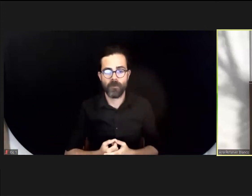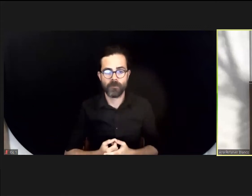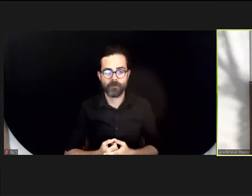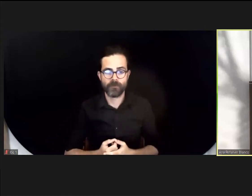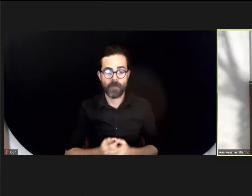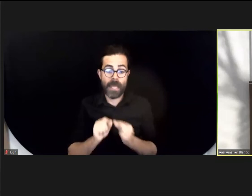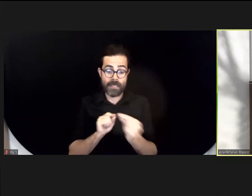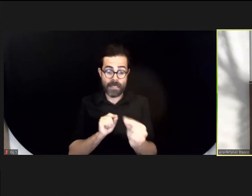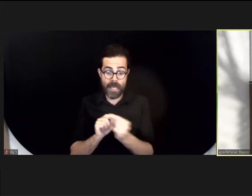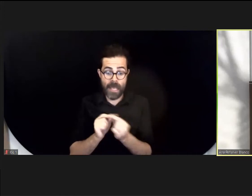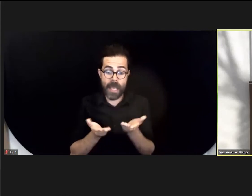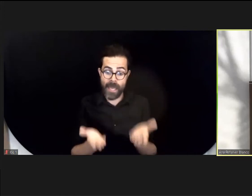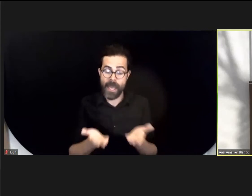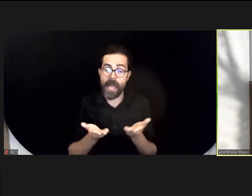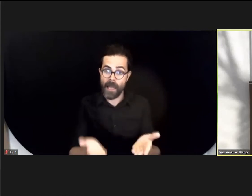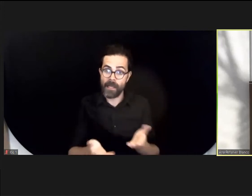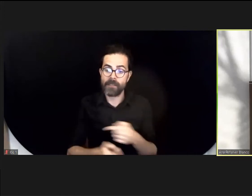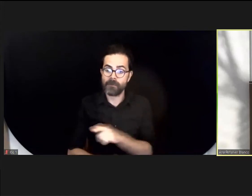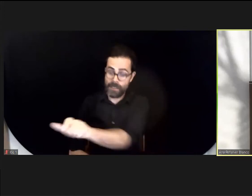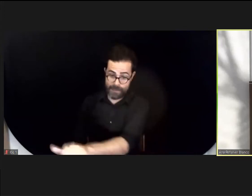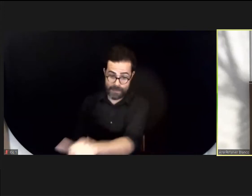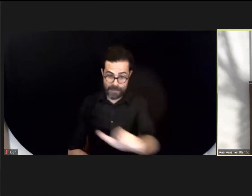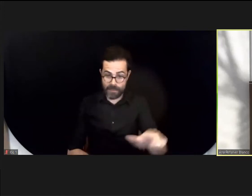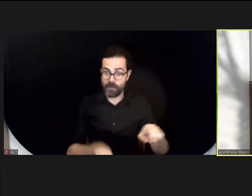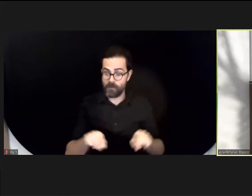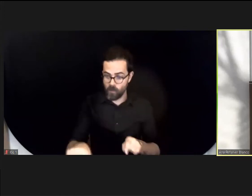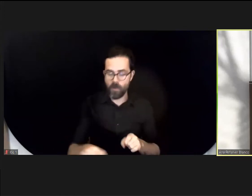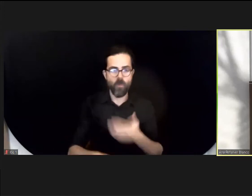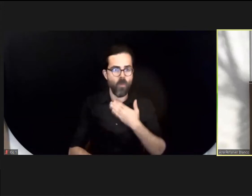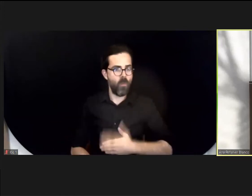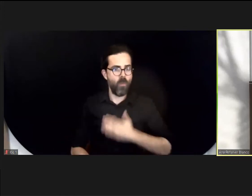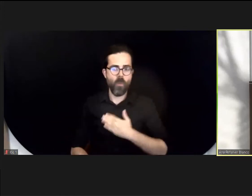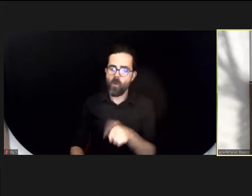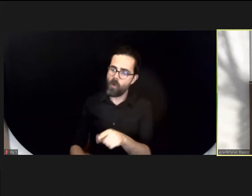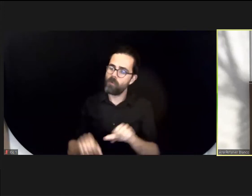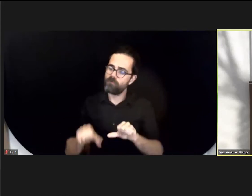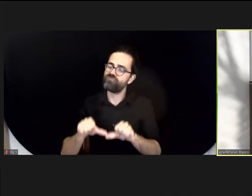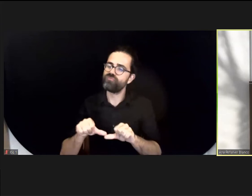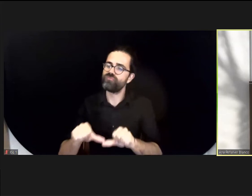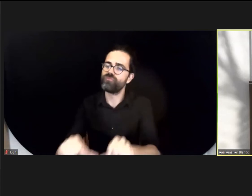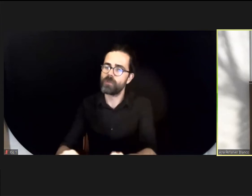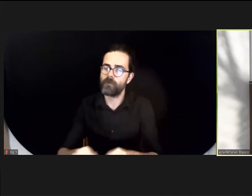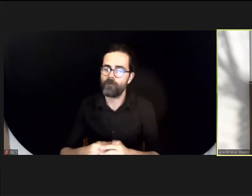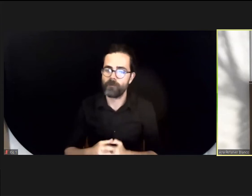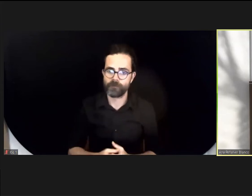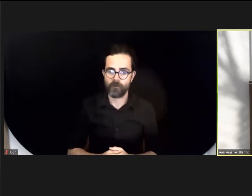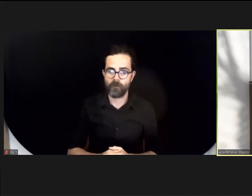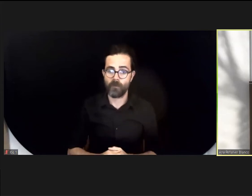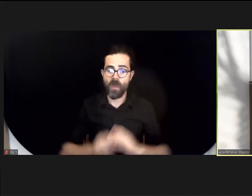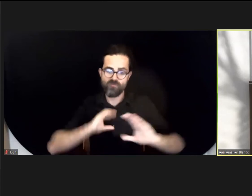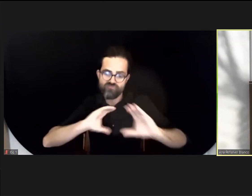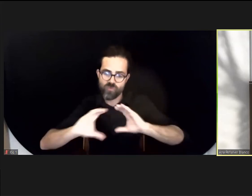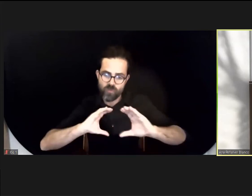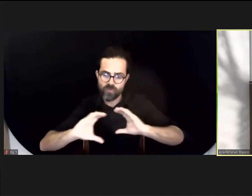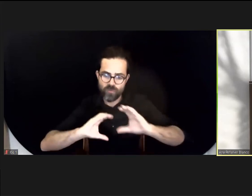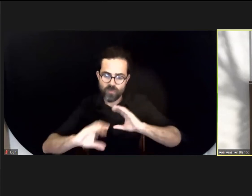never stop being beneficiaries of telecare, even if their aging-related abilities to communicate change, we